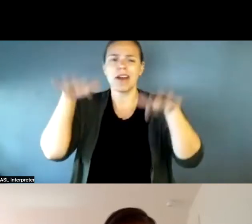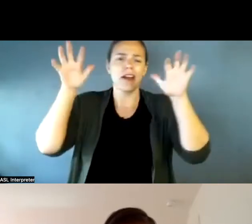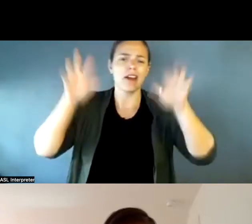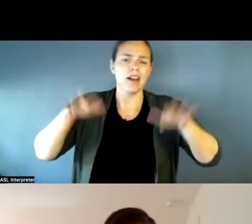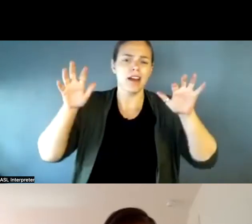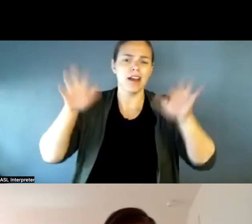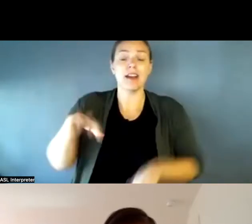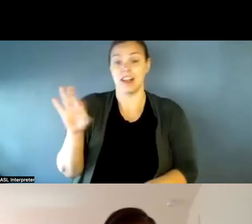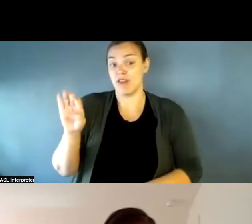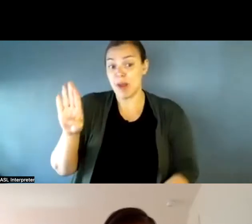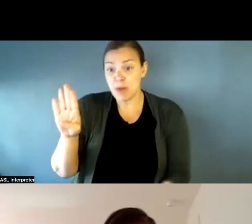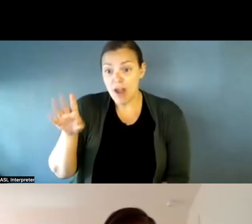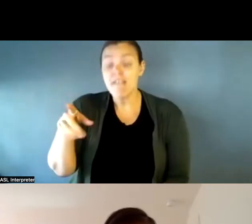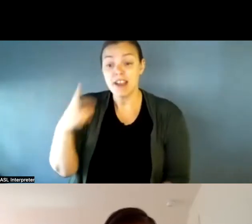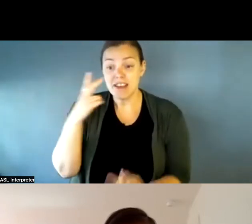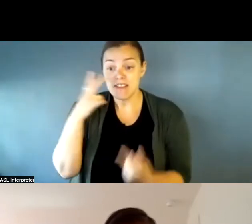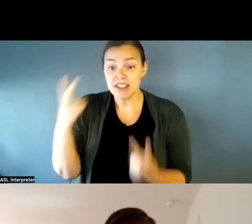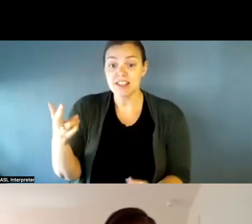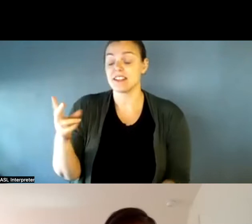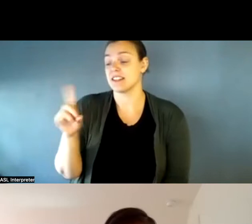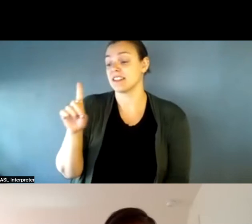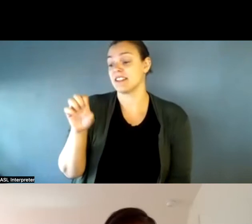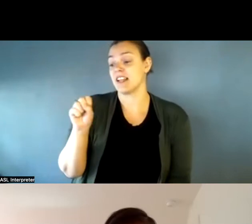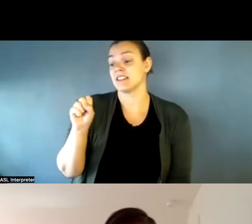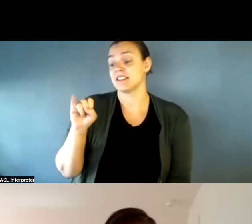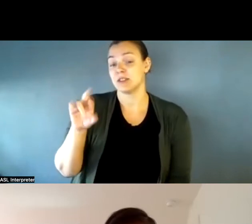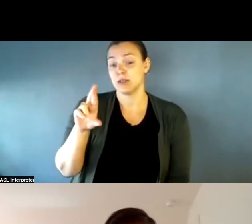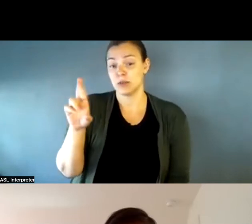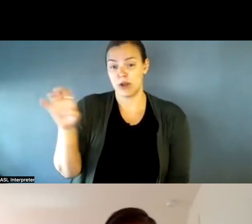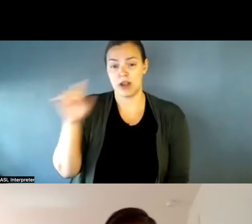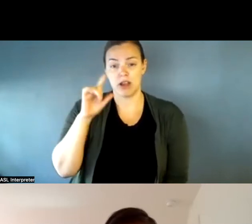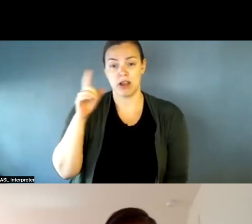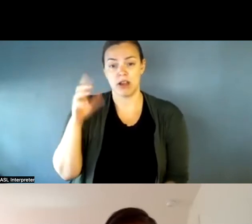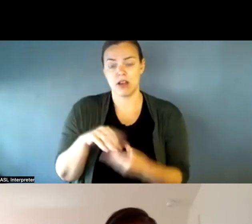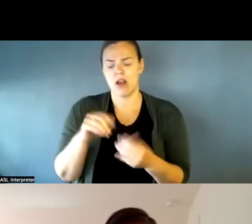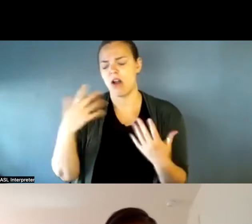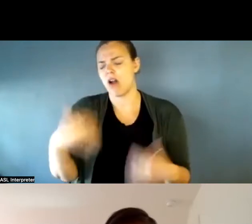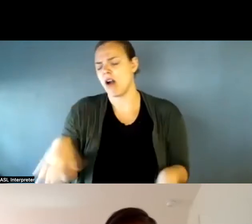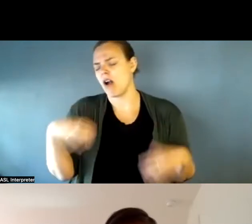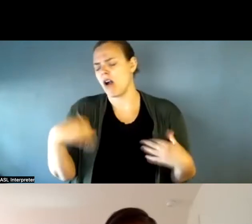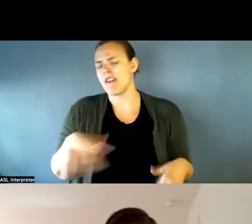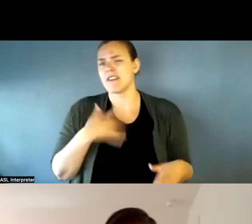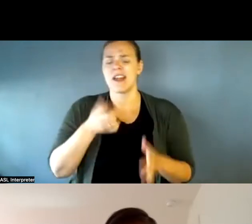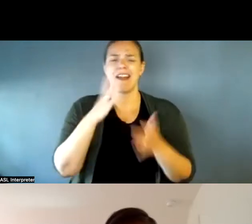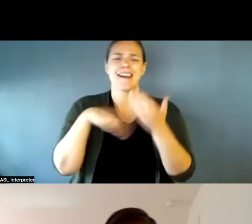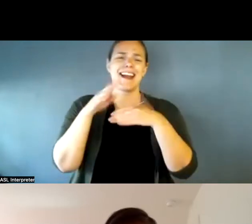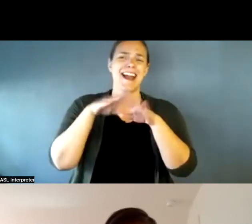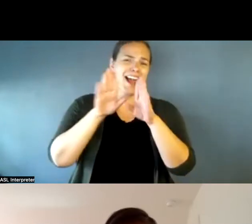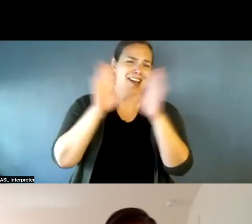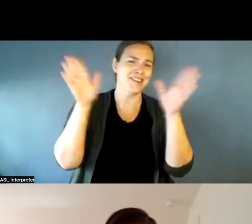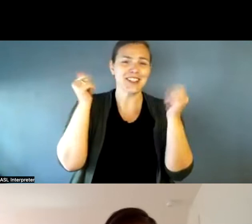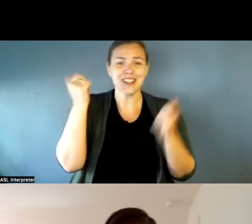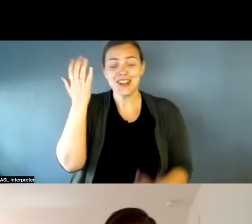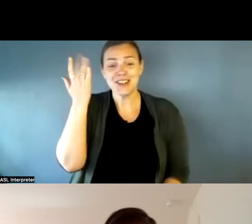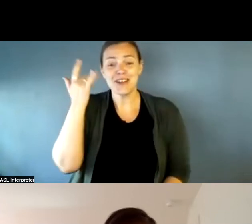in February, as Desiree was talking about, it's absolutely heaven out there, because the rains